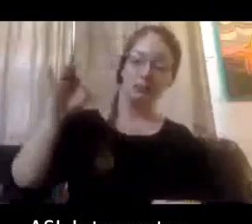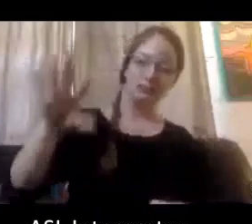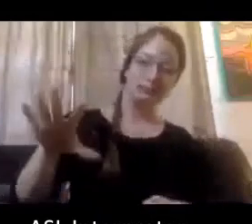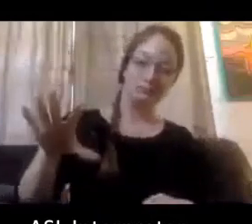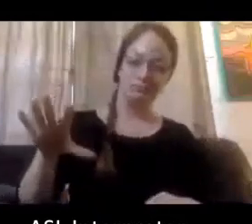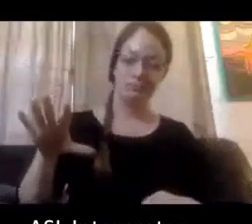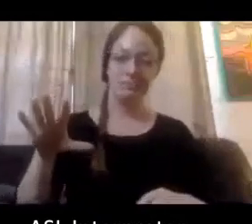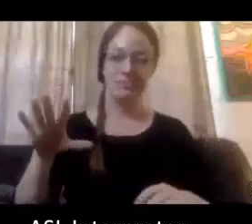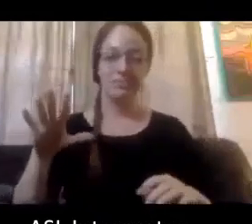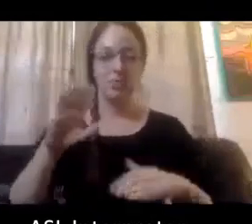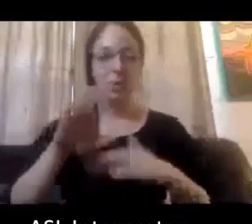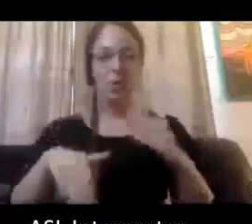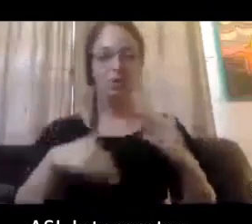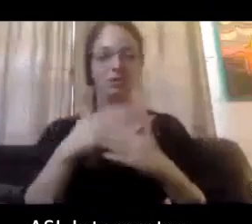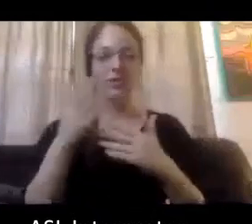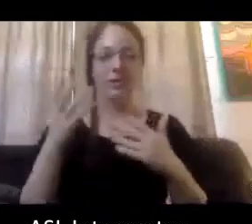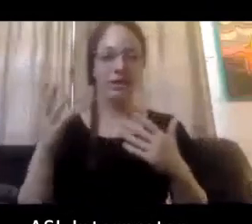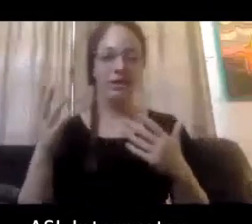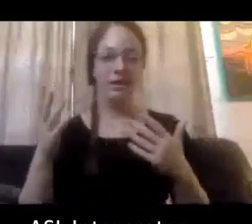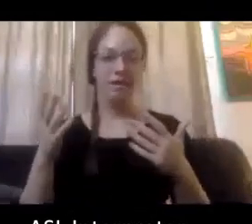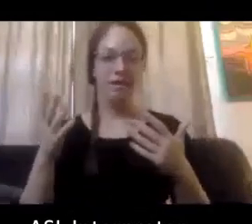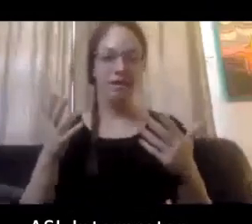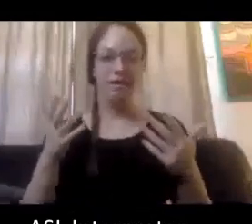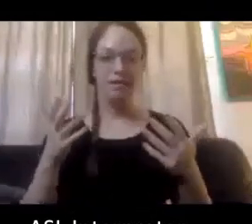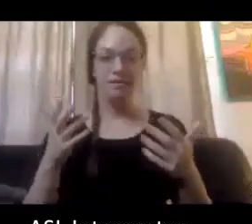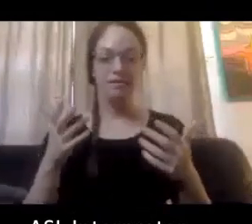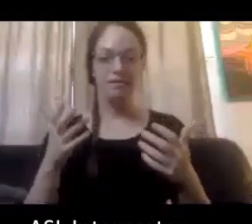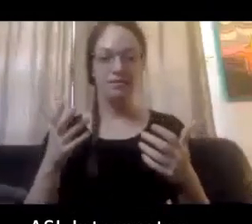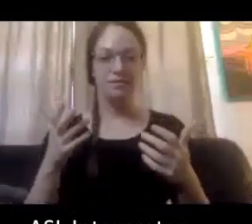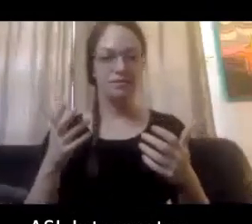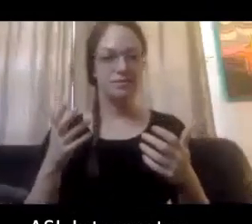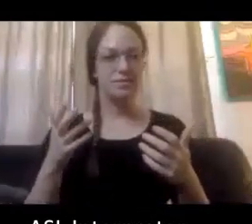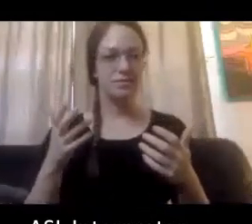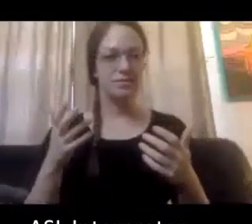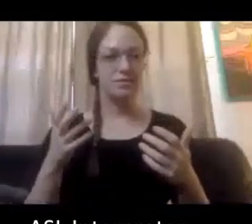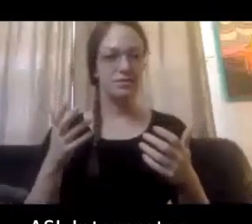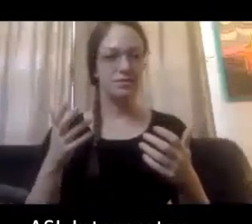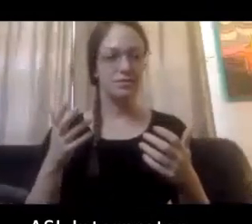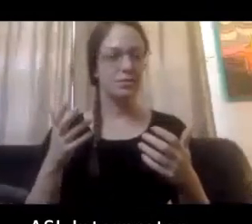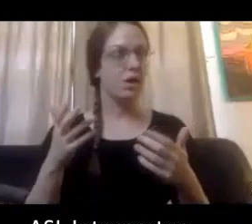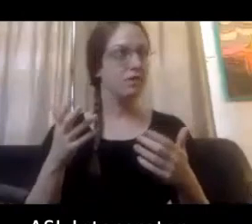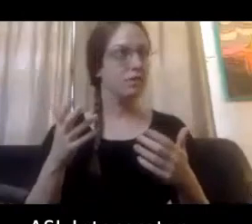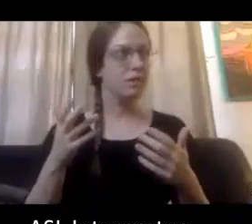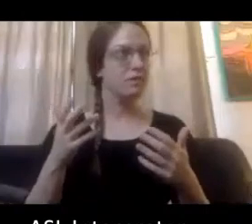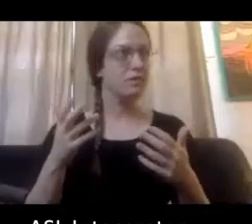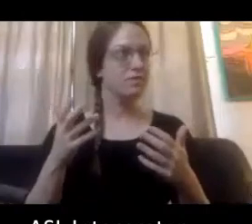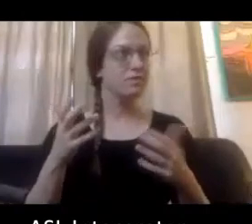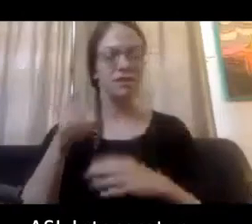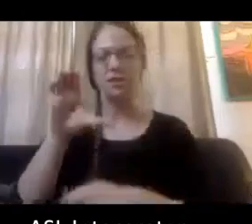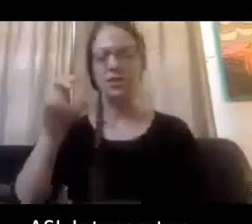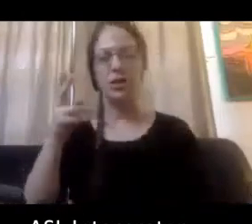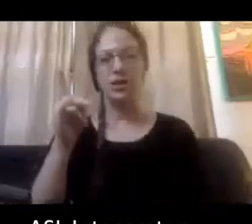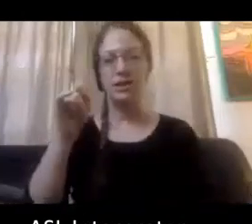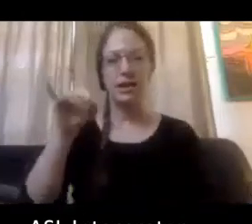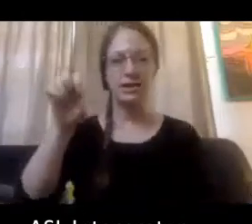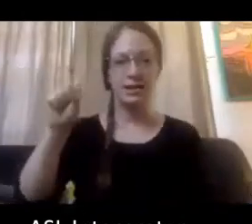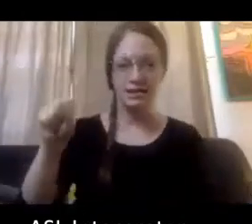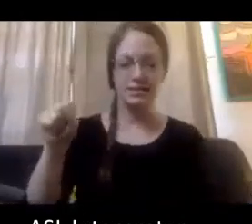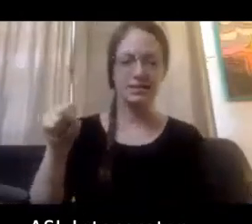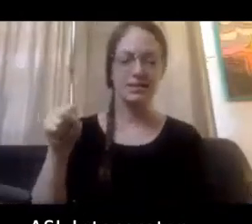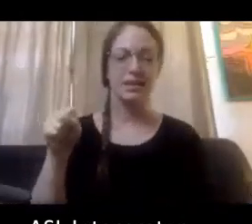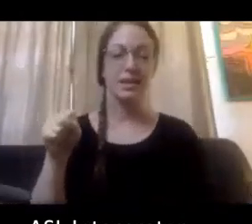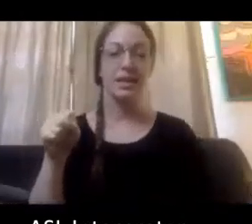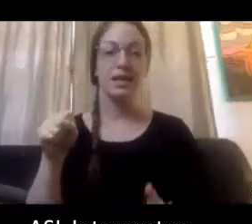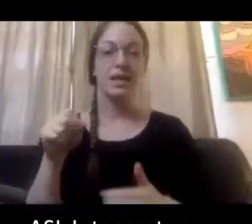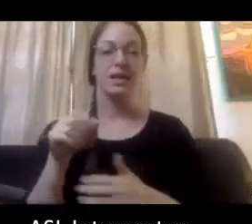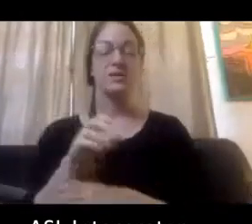today. We are raising money for Able Gamers, which is a video game foundation, and also Special Effect, who is